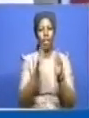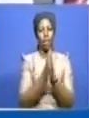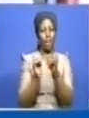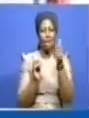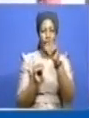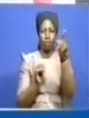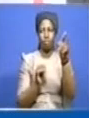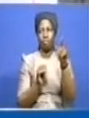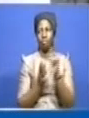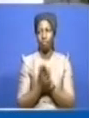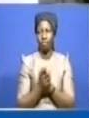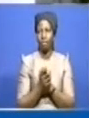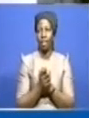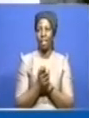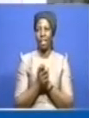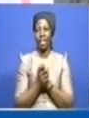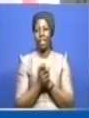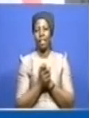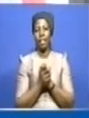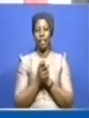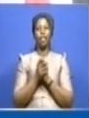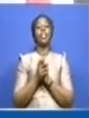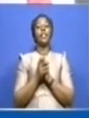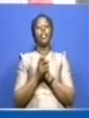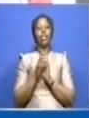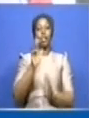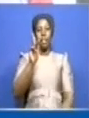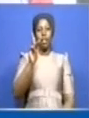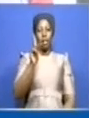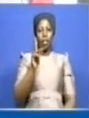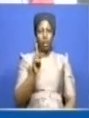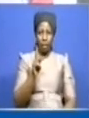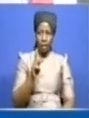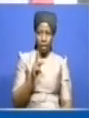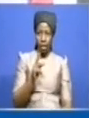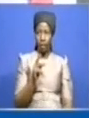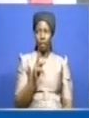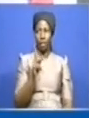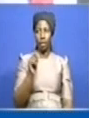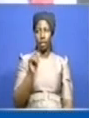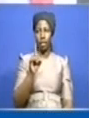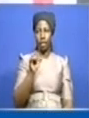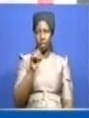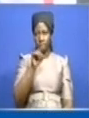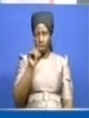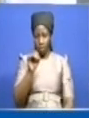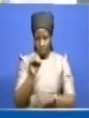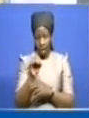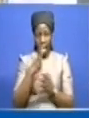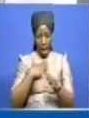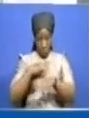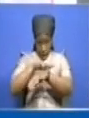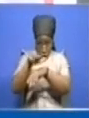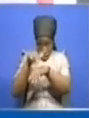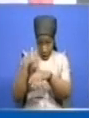langu ni Kazo Gunga kutoka runinga ya Citizen. Pengine tu kuuliza, taifa letu ndio tumeanza kupeana chanjo, lakini ukiangalia taifa